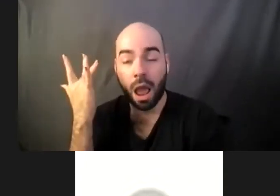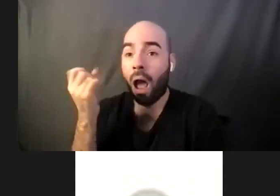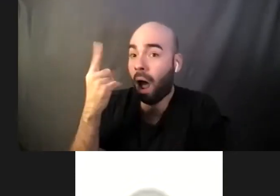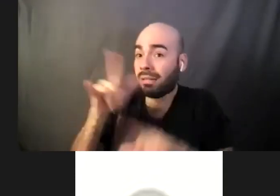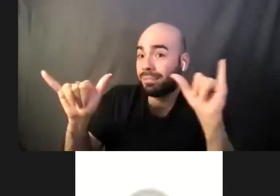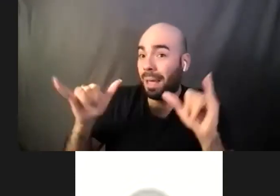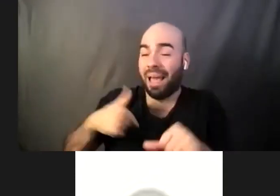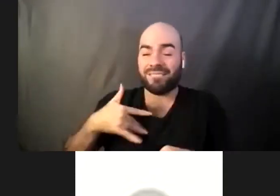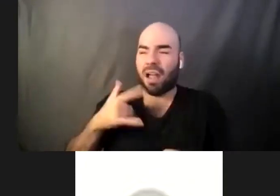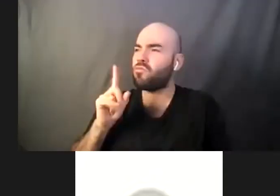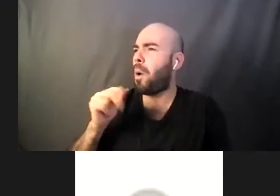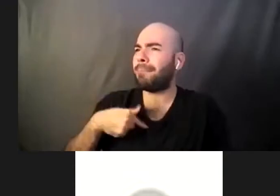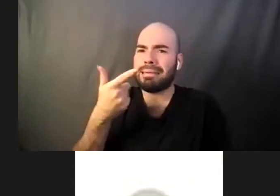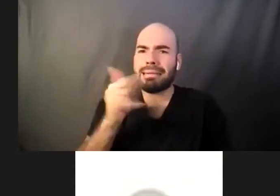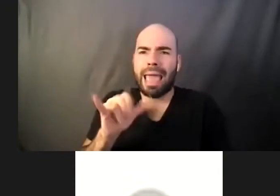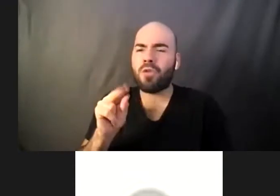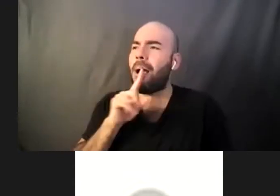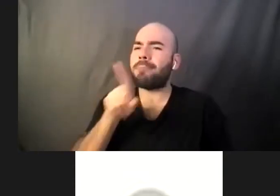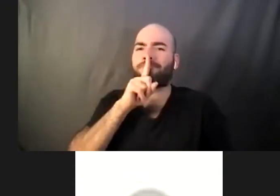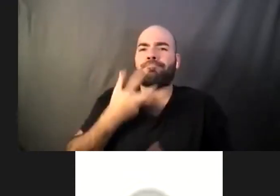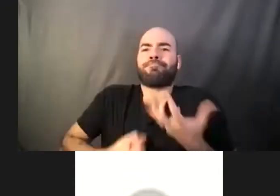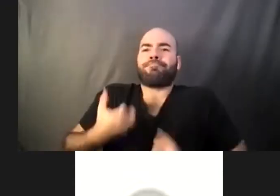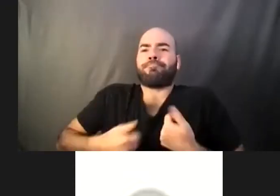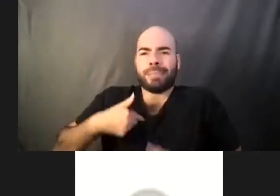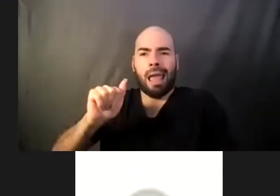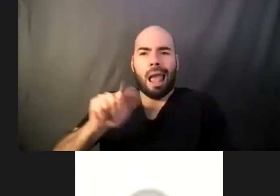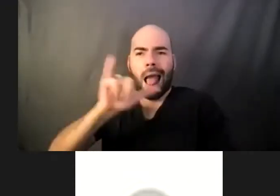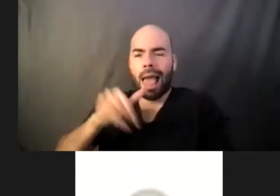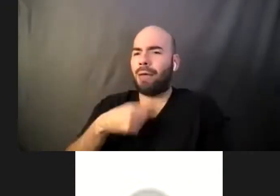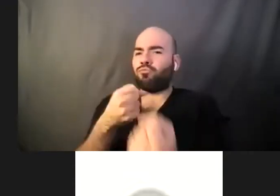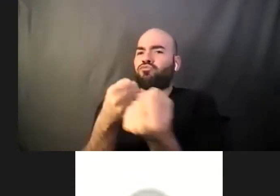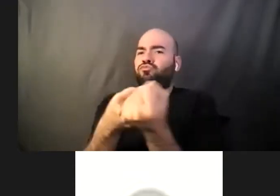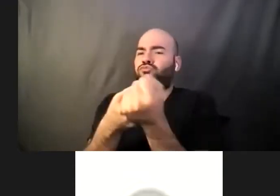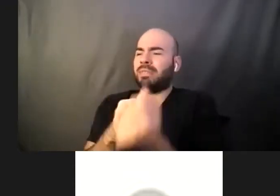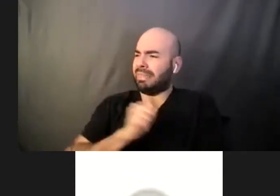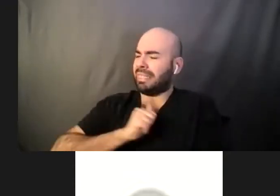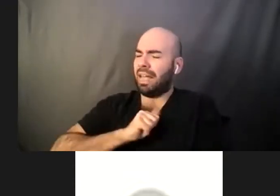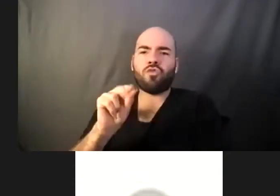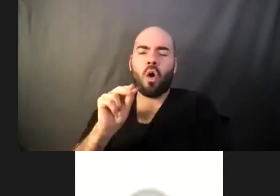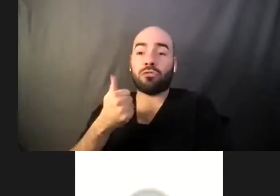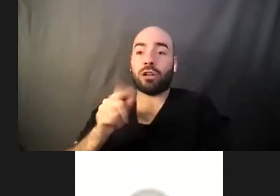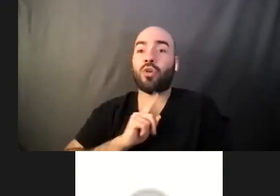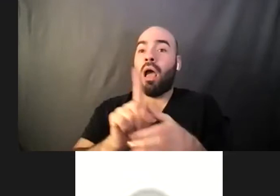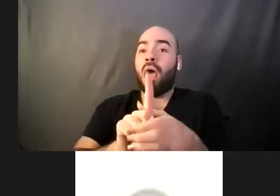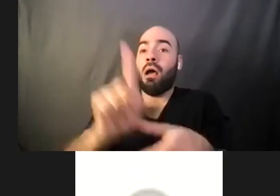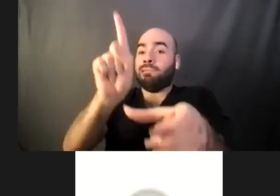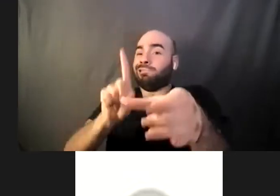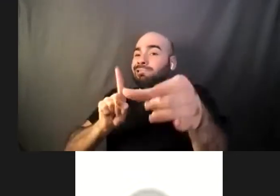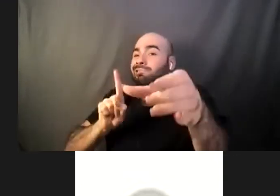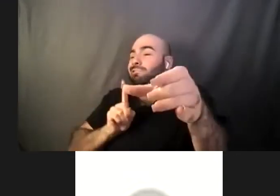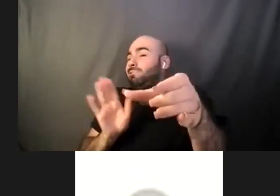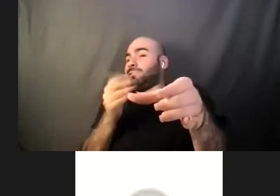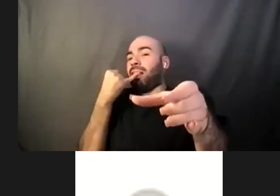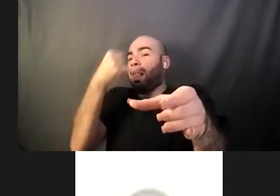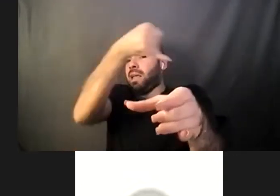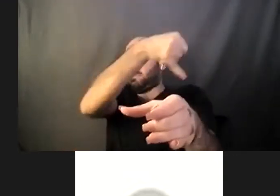You know, I thought, no, I'm just an ally. You know, so I'm trying to distance myself from my queer identity, because like my whole